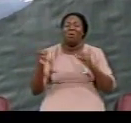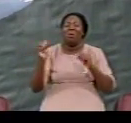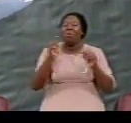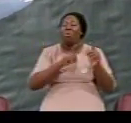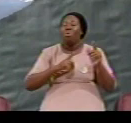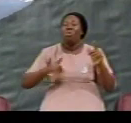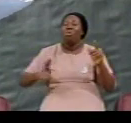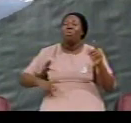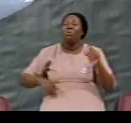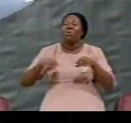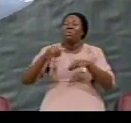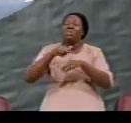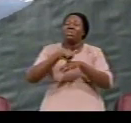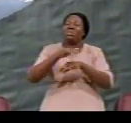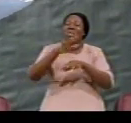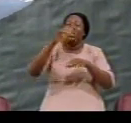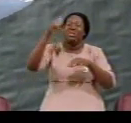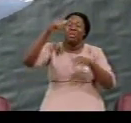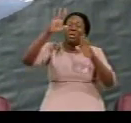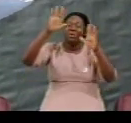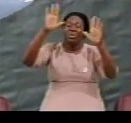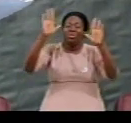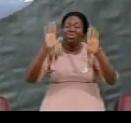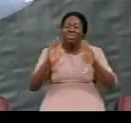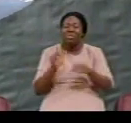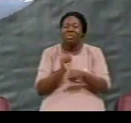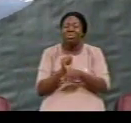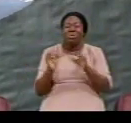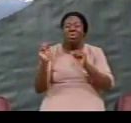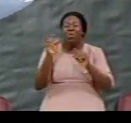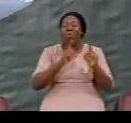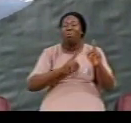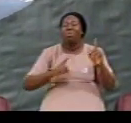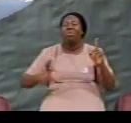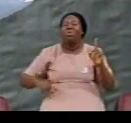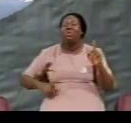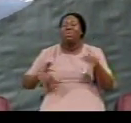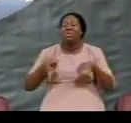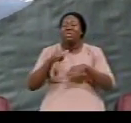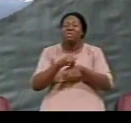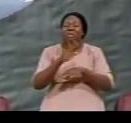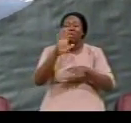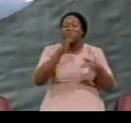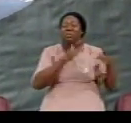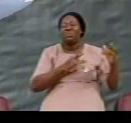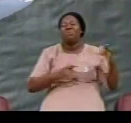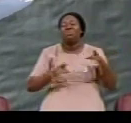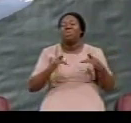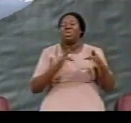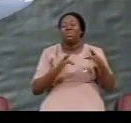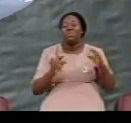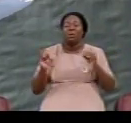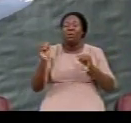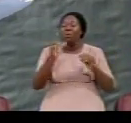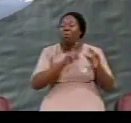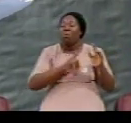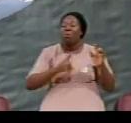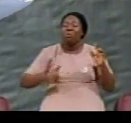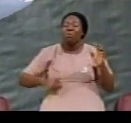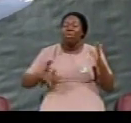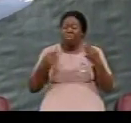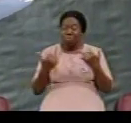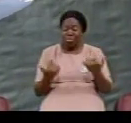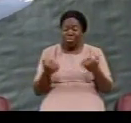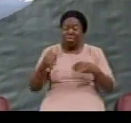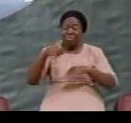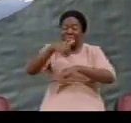your miracle. Oh Lord, send your mercy. Oh God, today, may